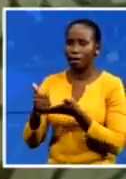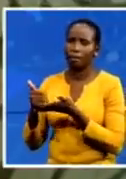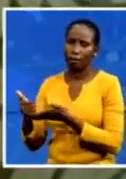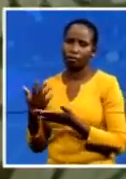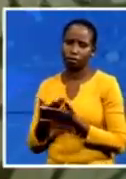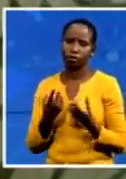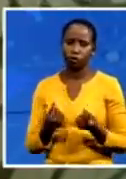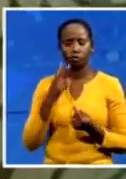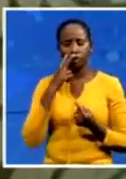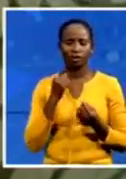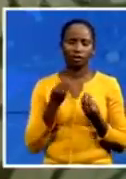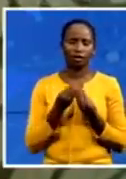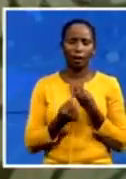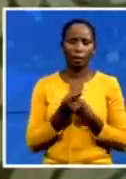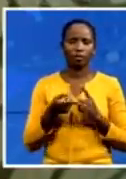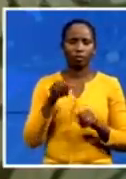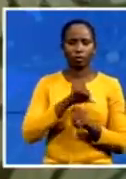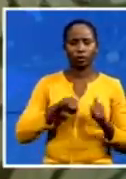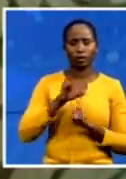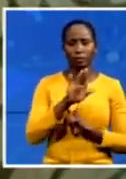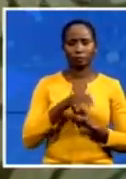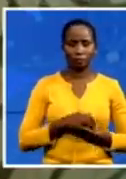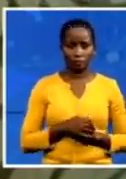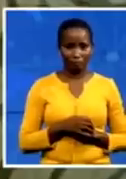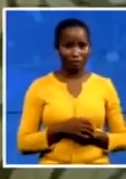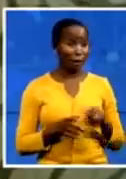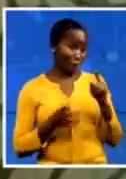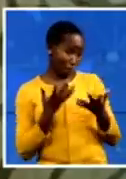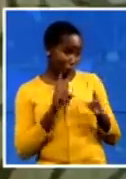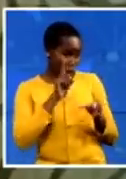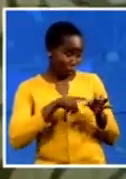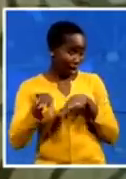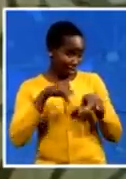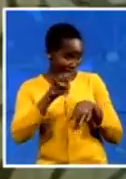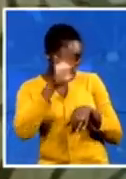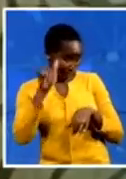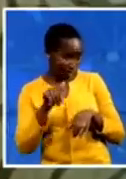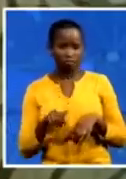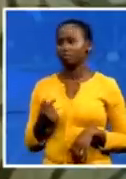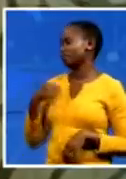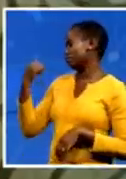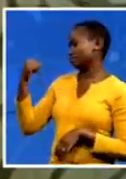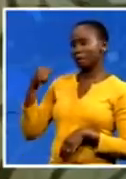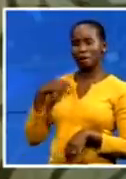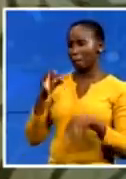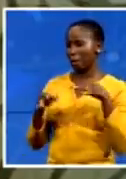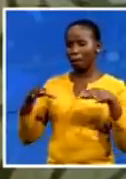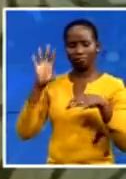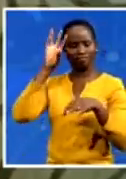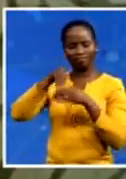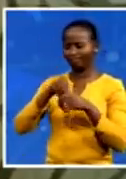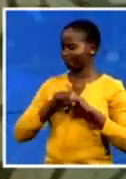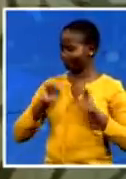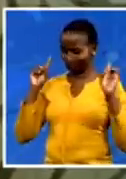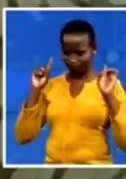joining Action SA? I'm not joining any of the political parties. Like I say, I think that the system of the way political parties conduct themselves is not